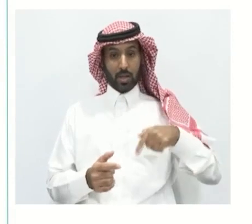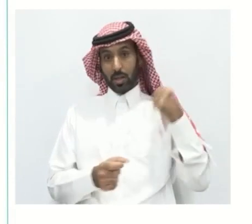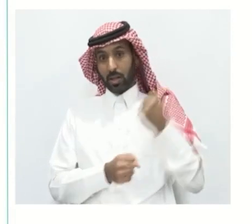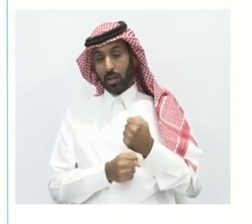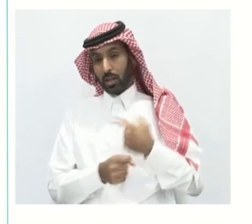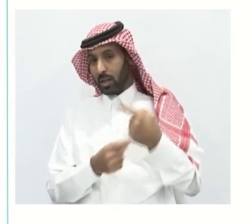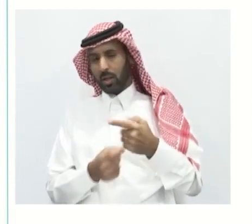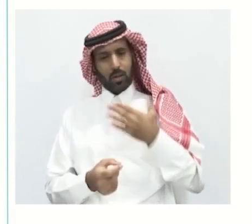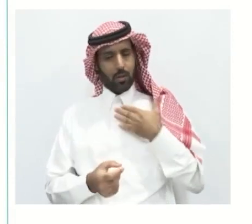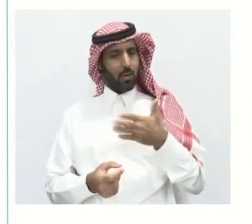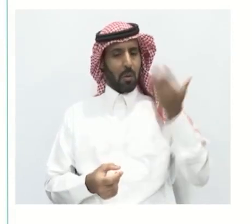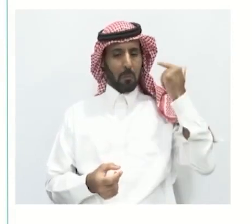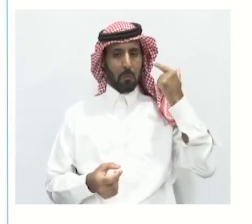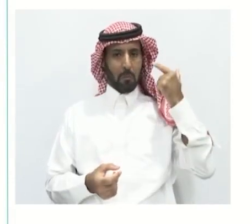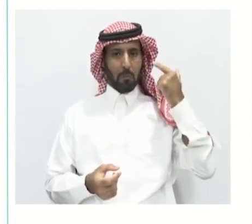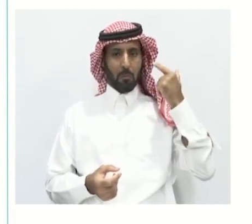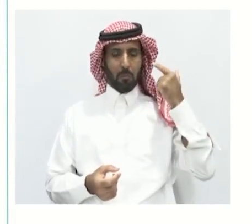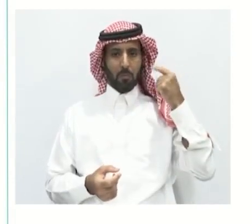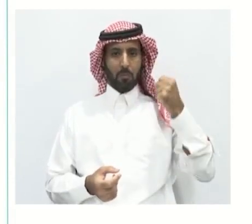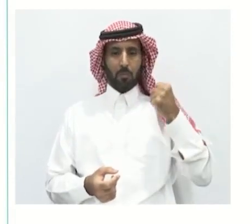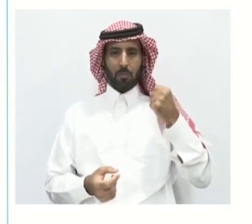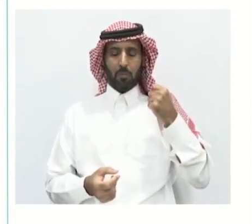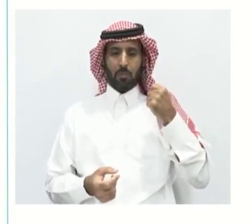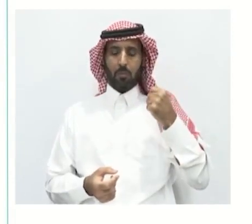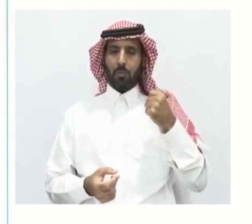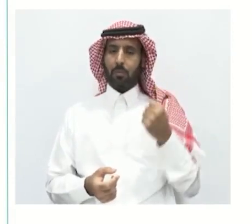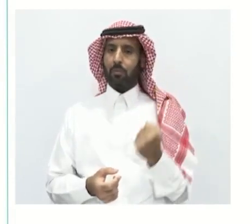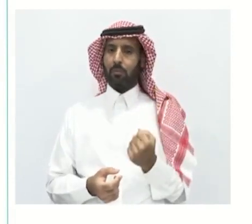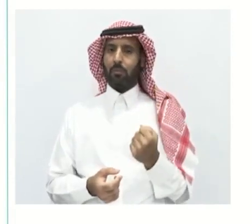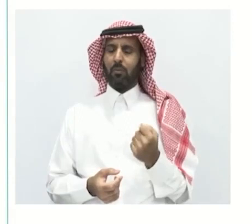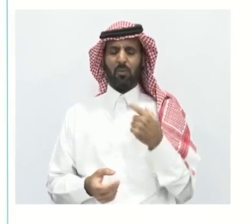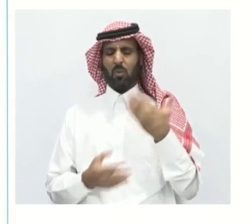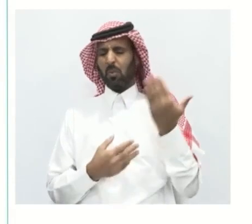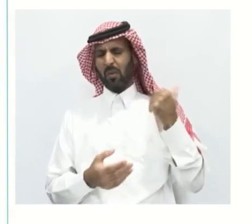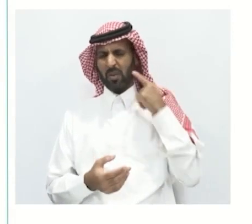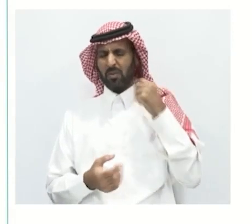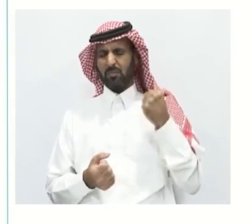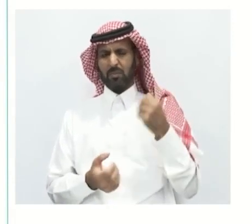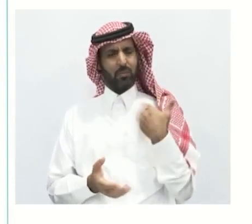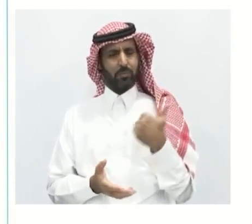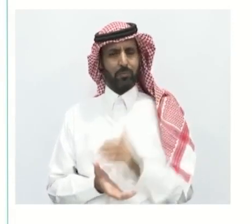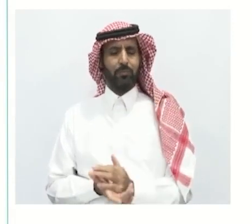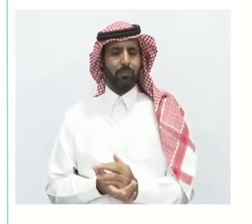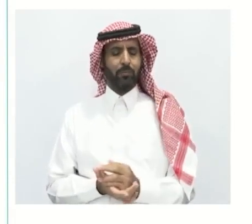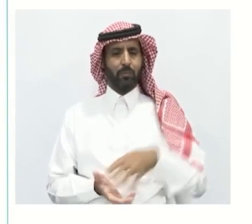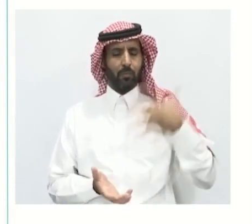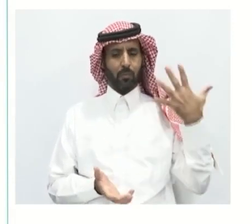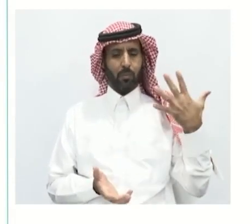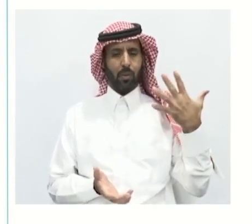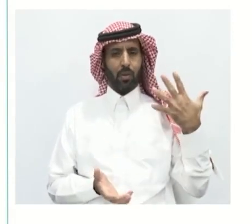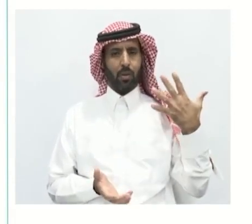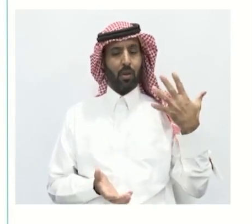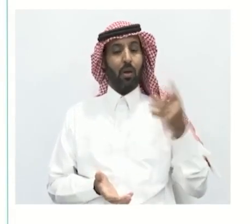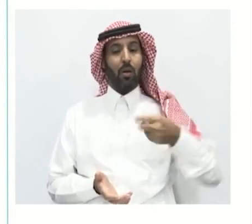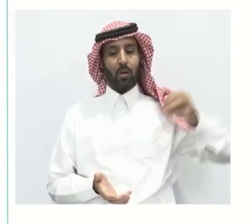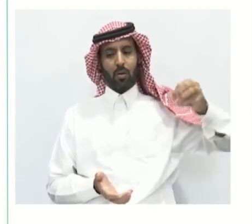present, he didn't used to have much energy. He didn't used to have much energy. Number